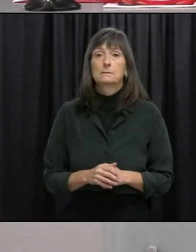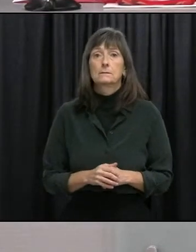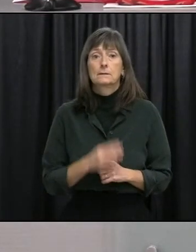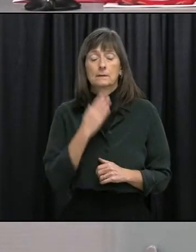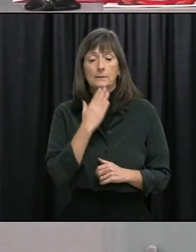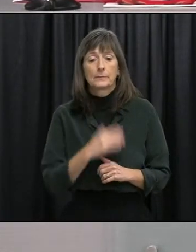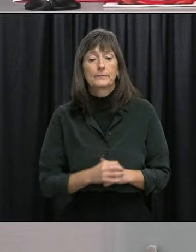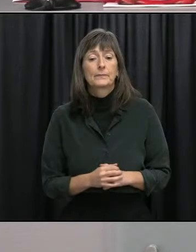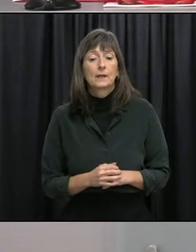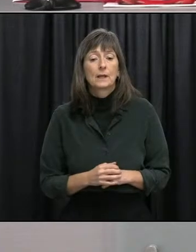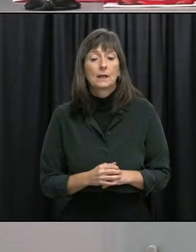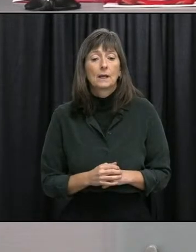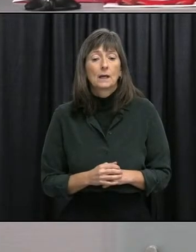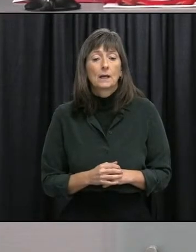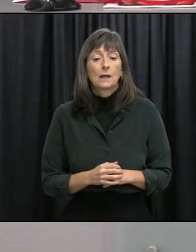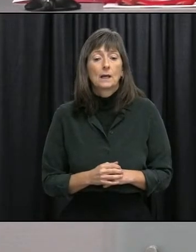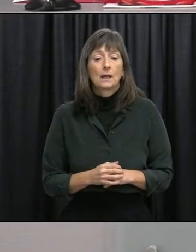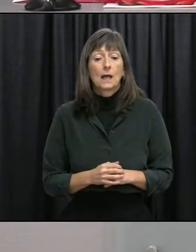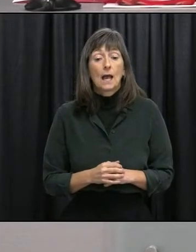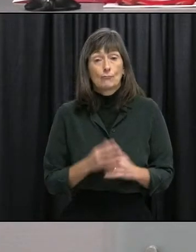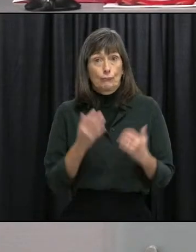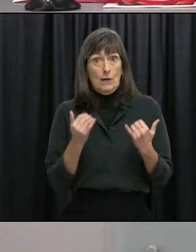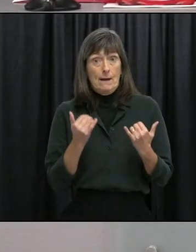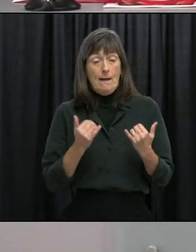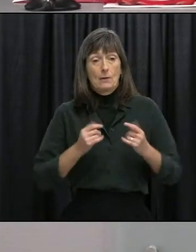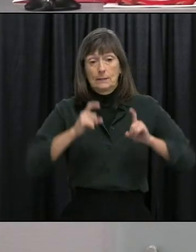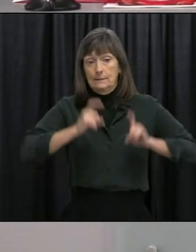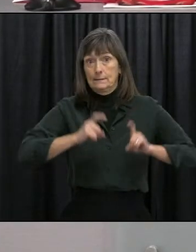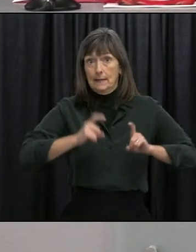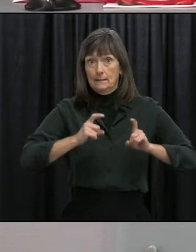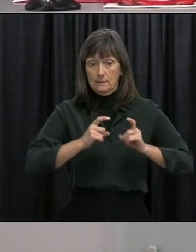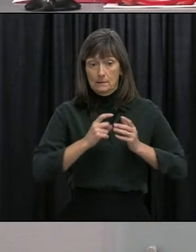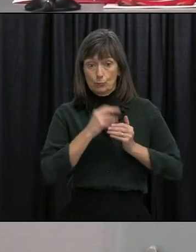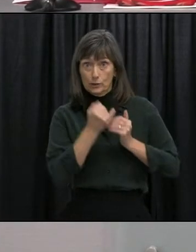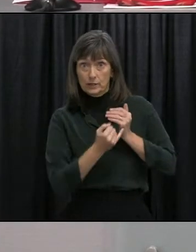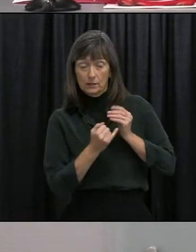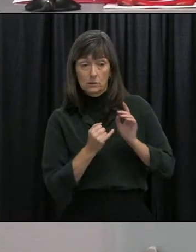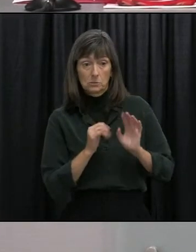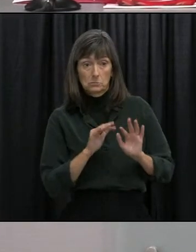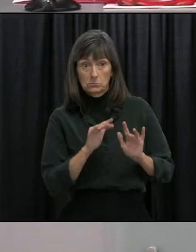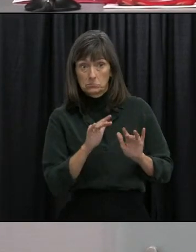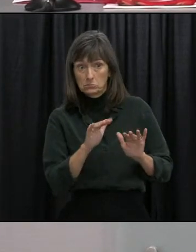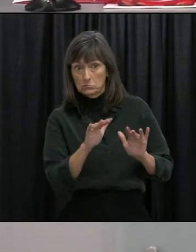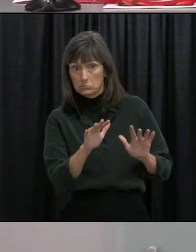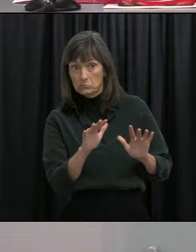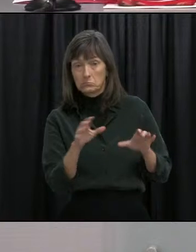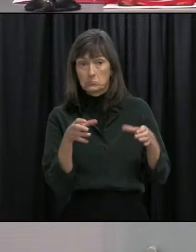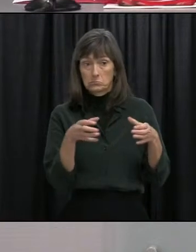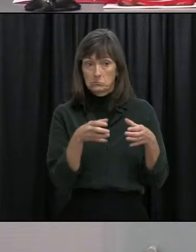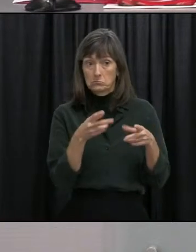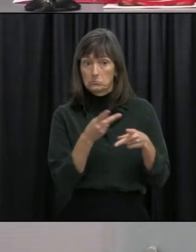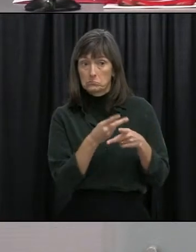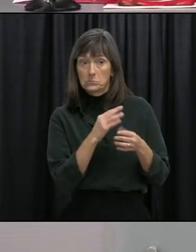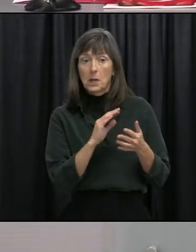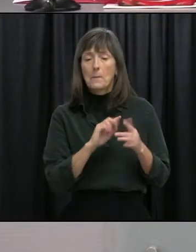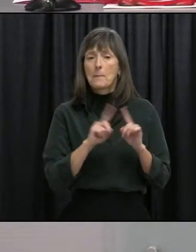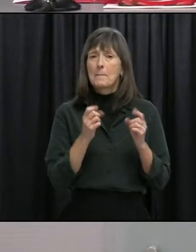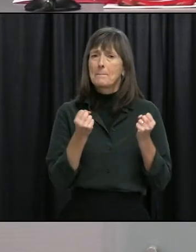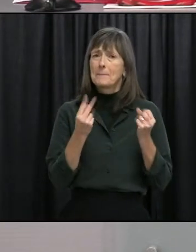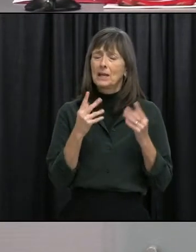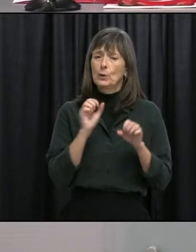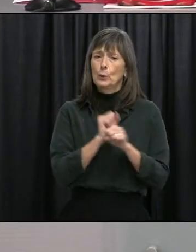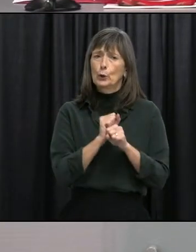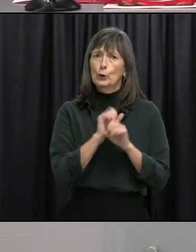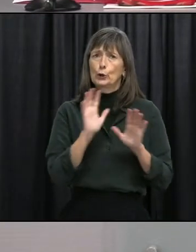you. And having seen the success from this program, and you say if things were to change, but we've heard from a lot of rotational workers that